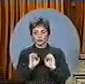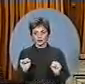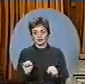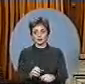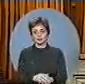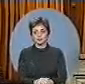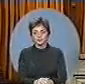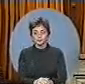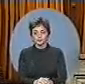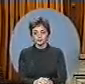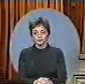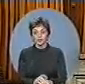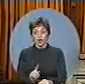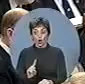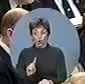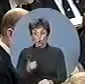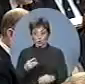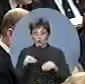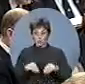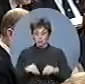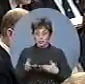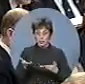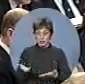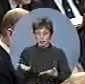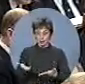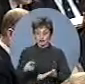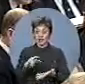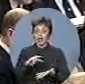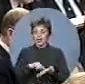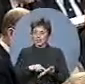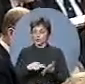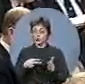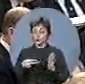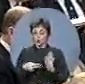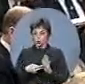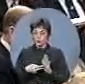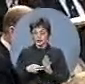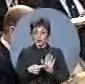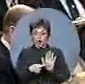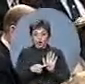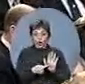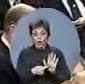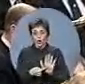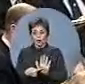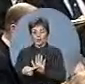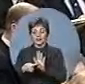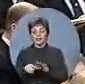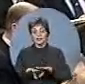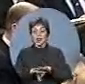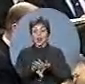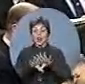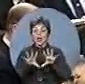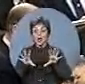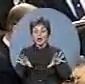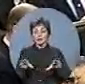Mr. Speaker, a Prime Minister is supposed to represent all